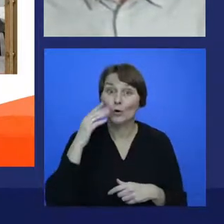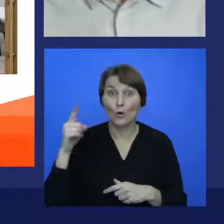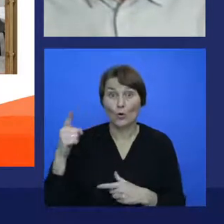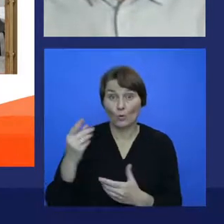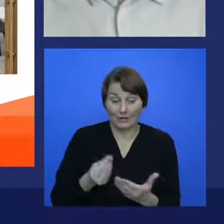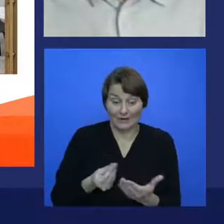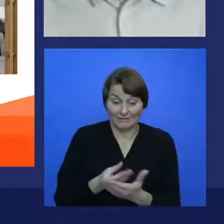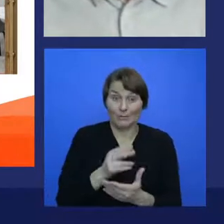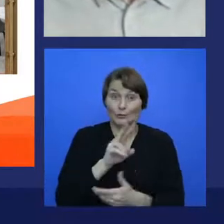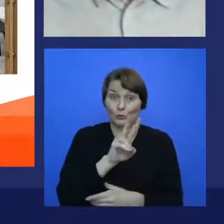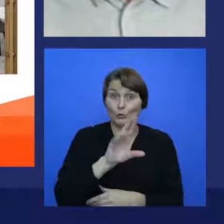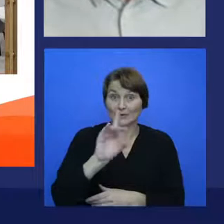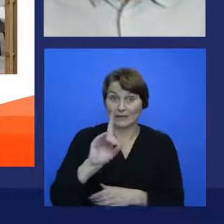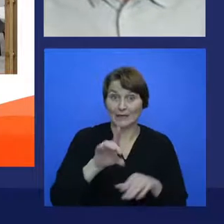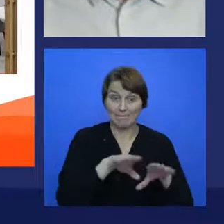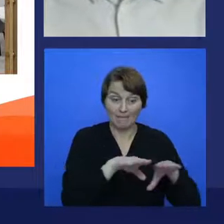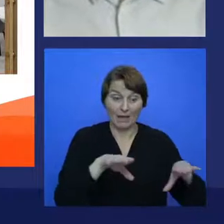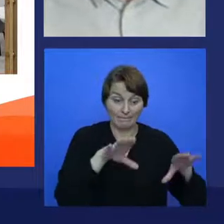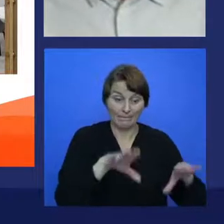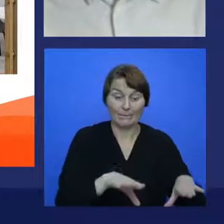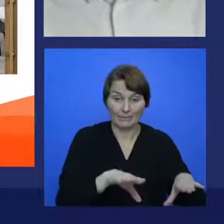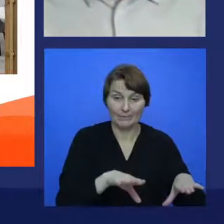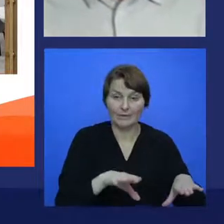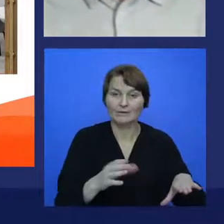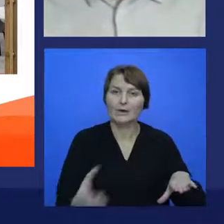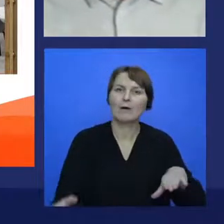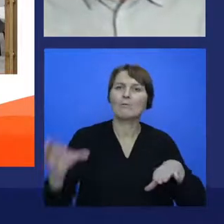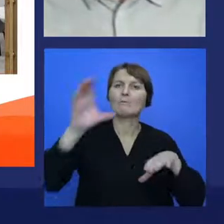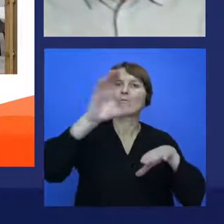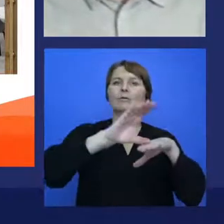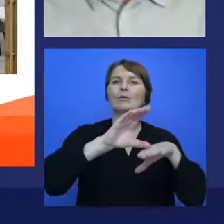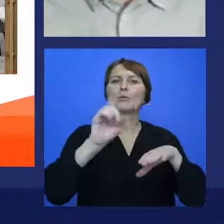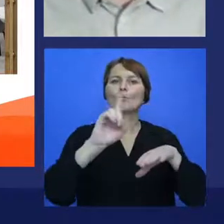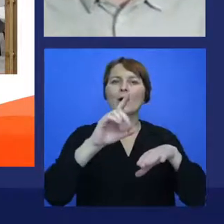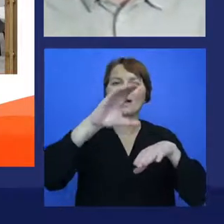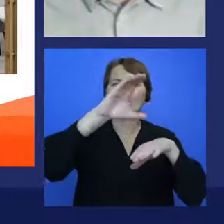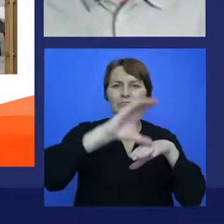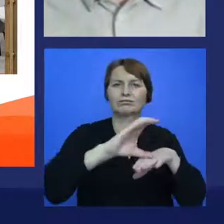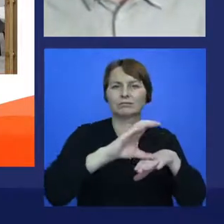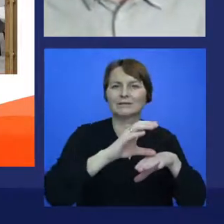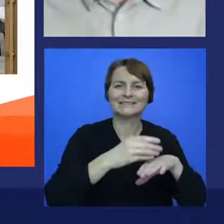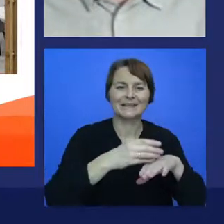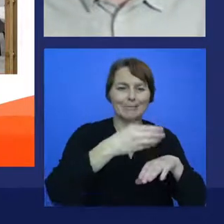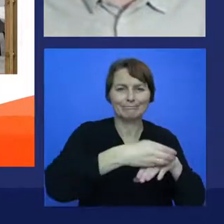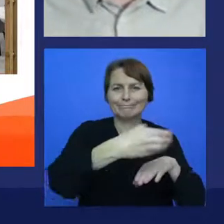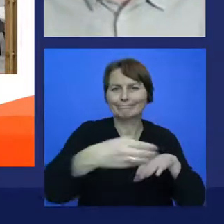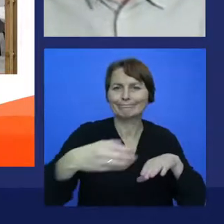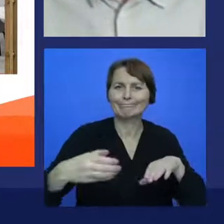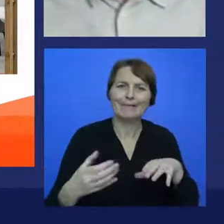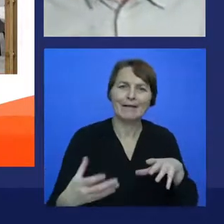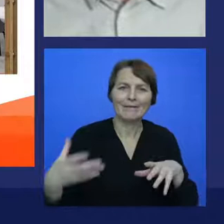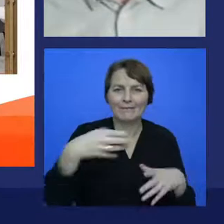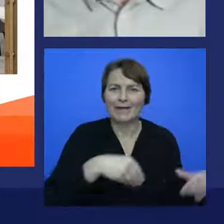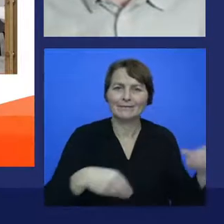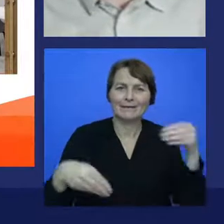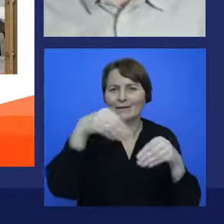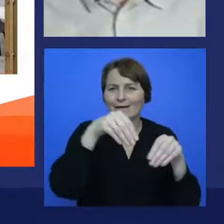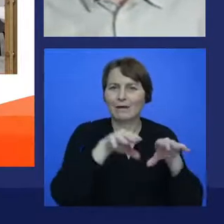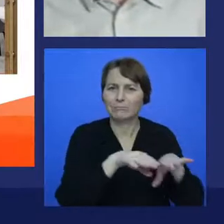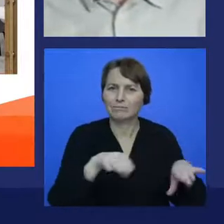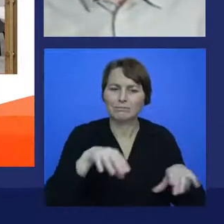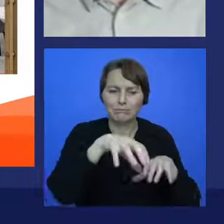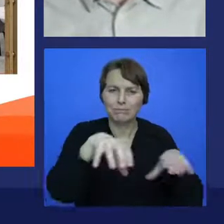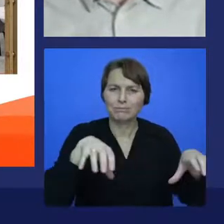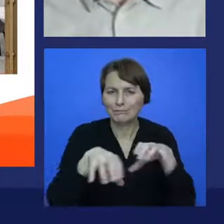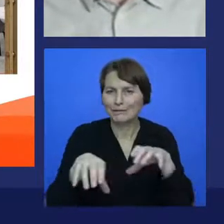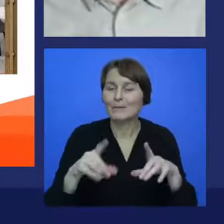in the 2D maps. So we can add the sort of desk clutter and make it feel more lived in. We can also add other